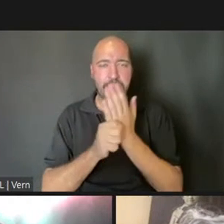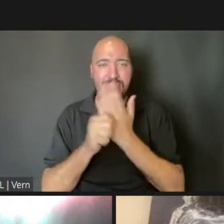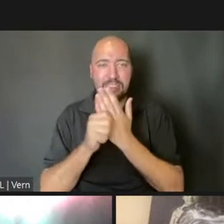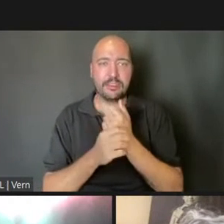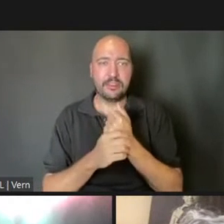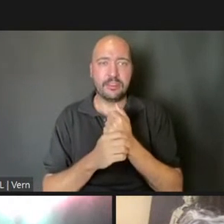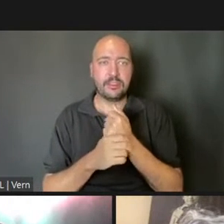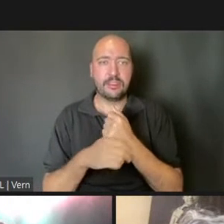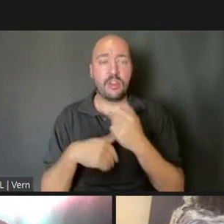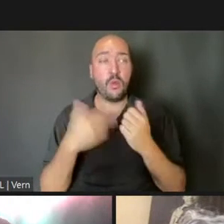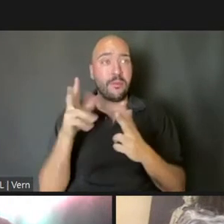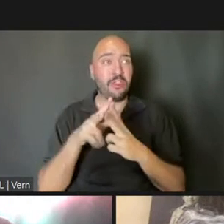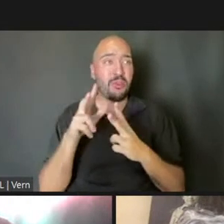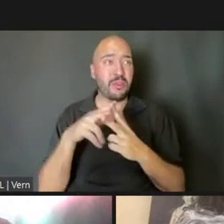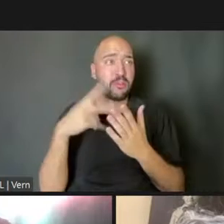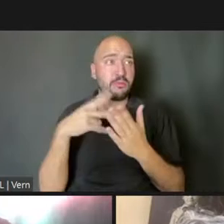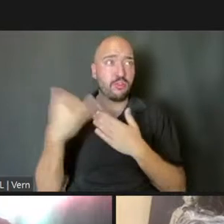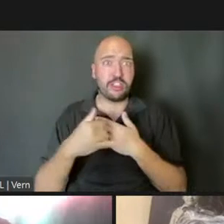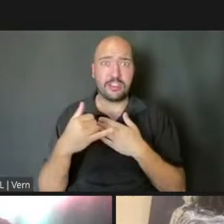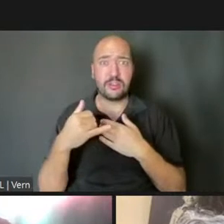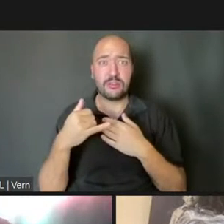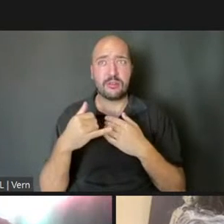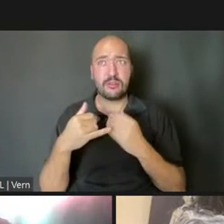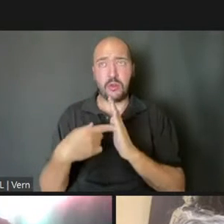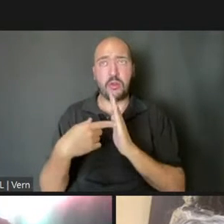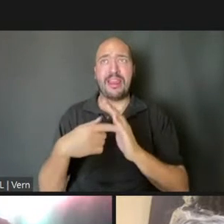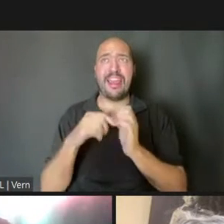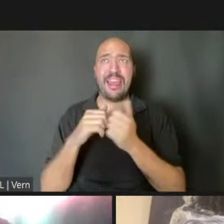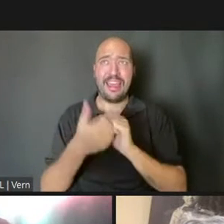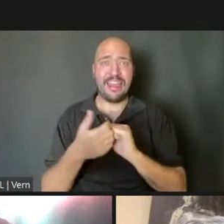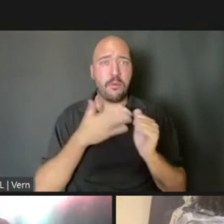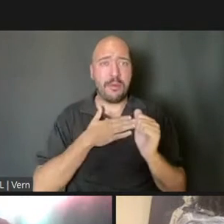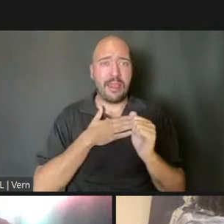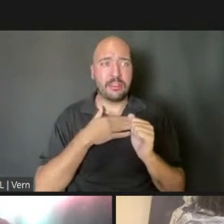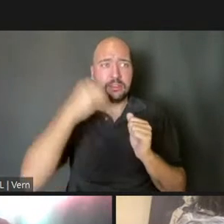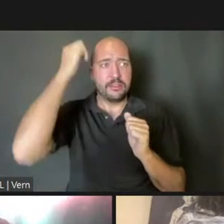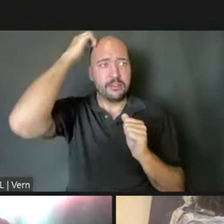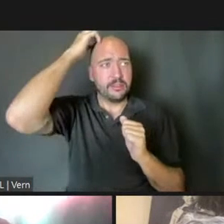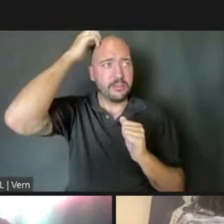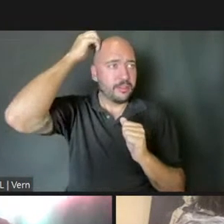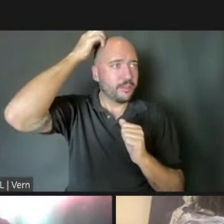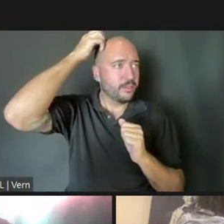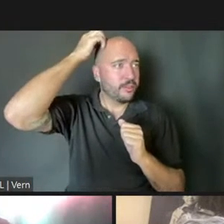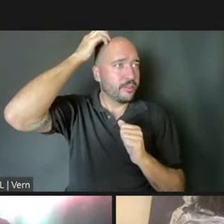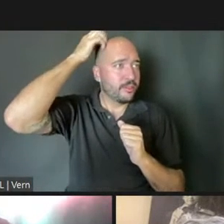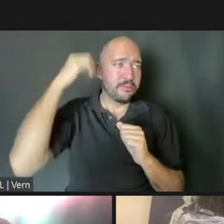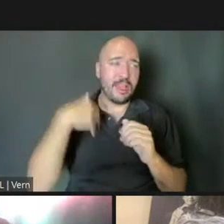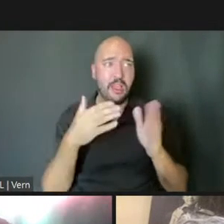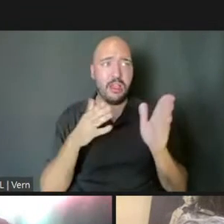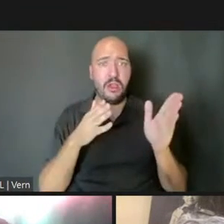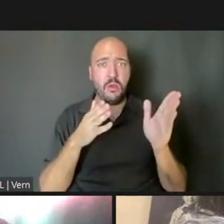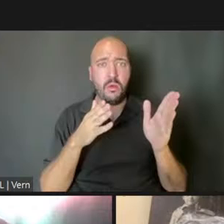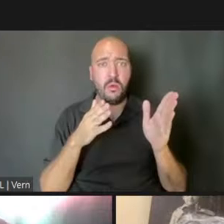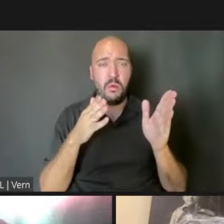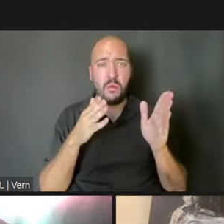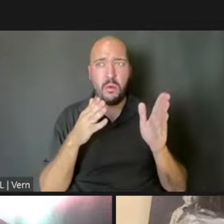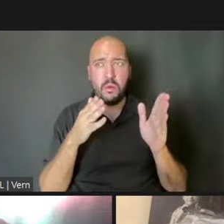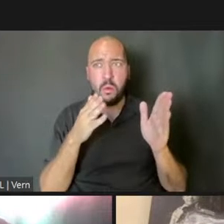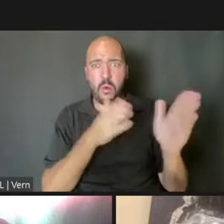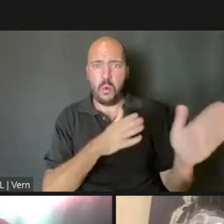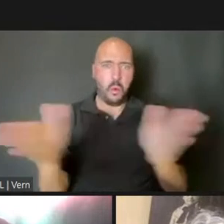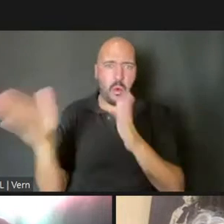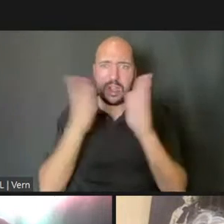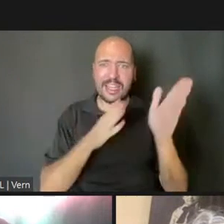these 3 projects illuminate how my organizing and art have overlapped. I share